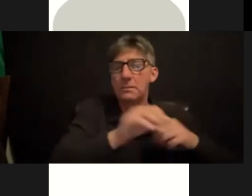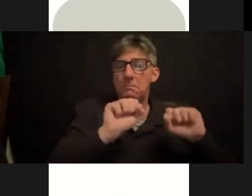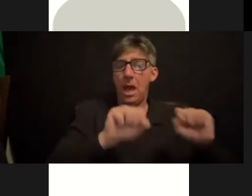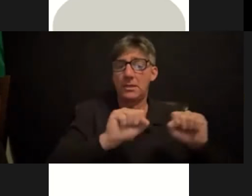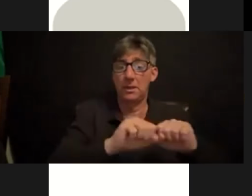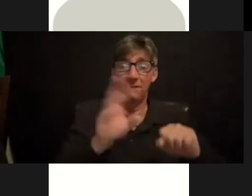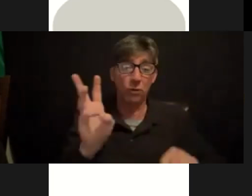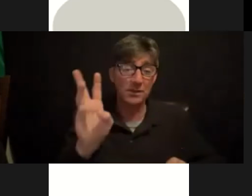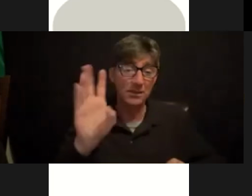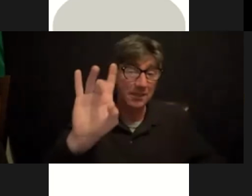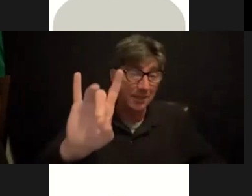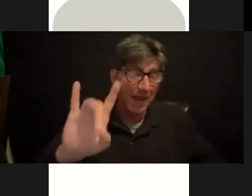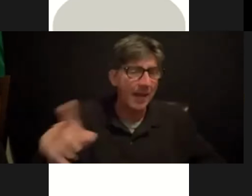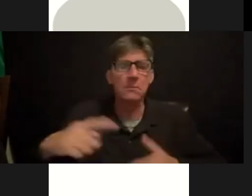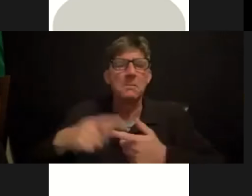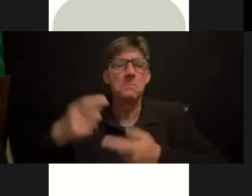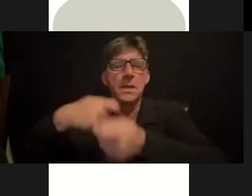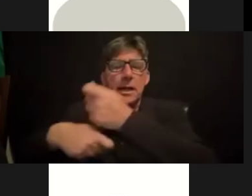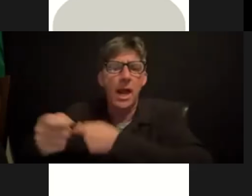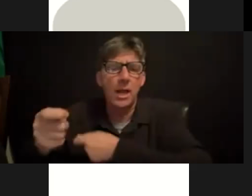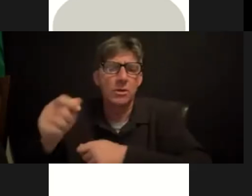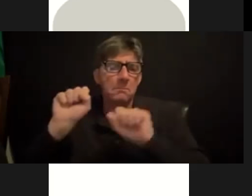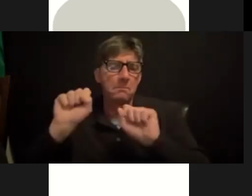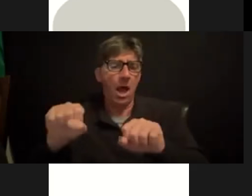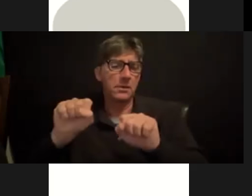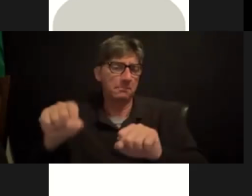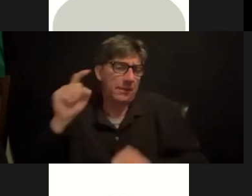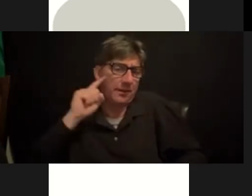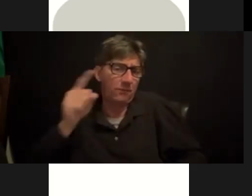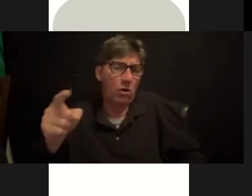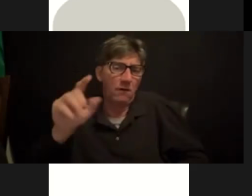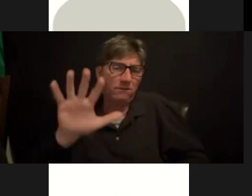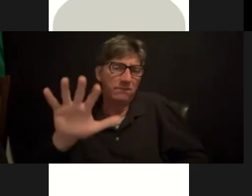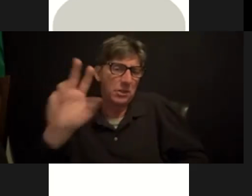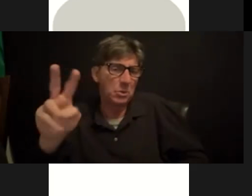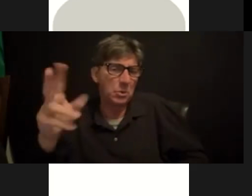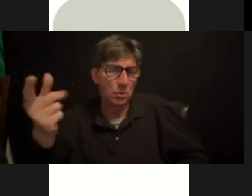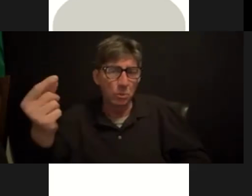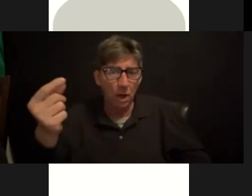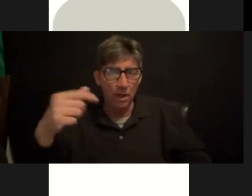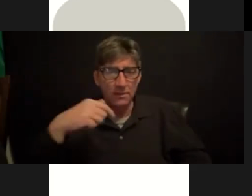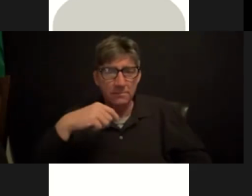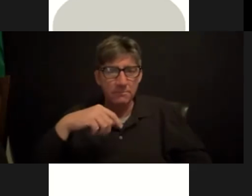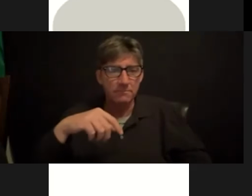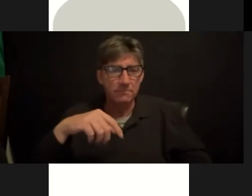what your mitigation or possibilities are for bus 52.